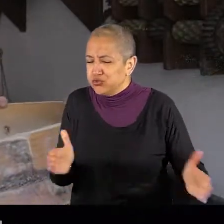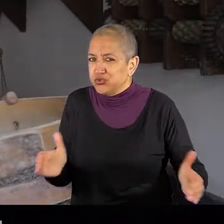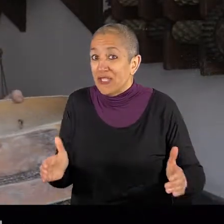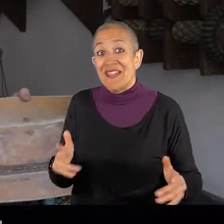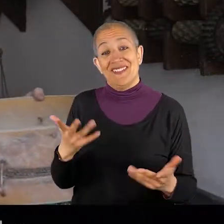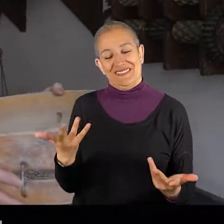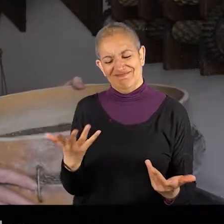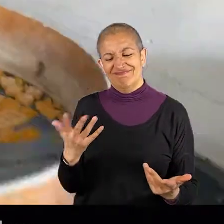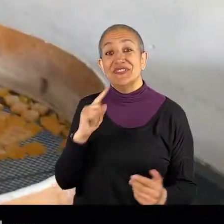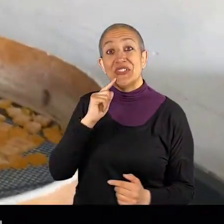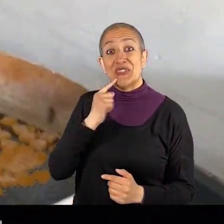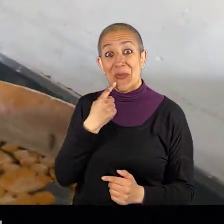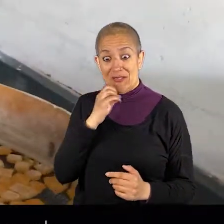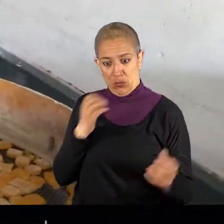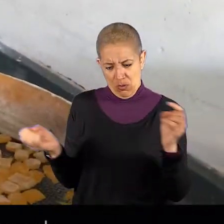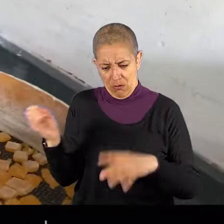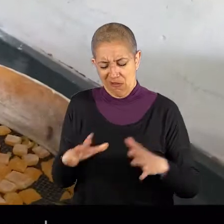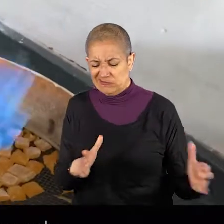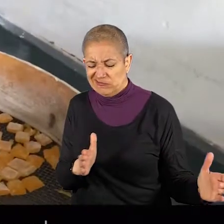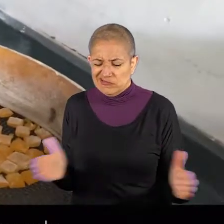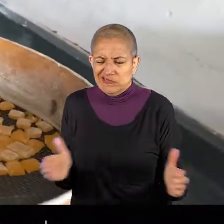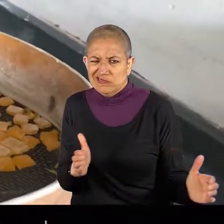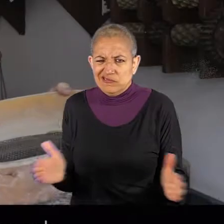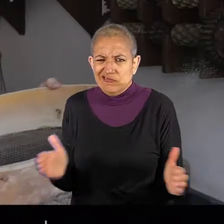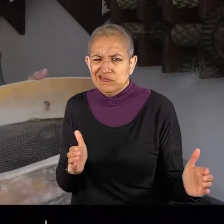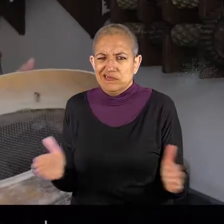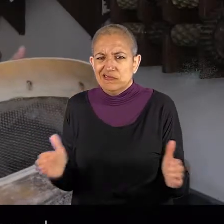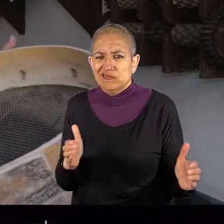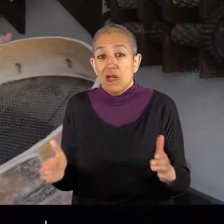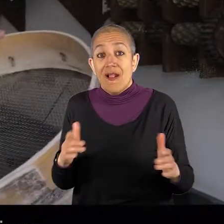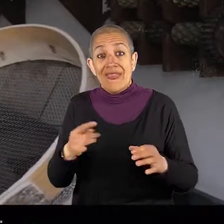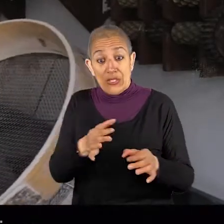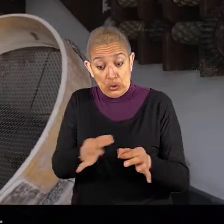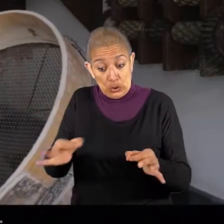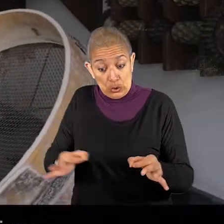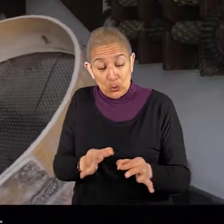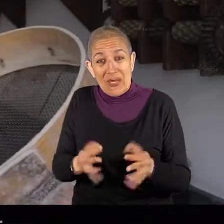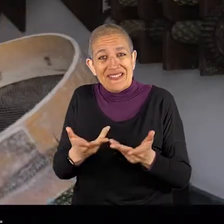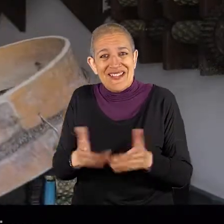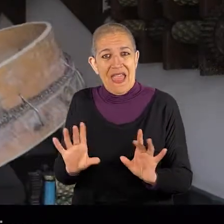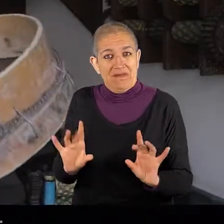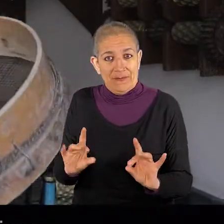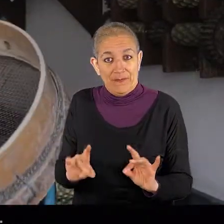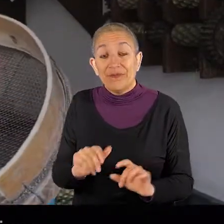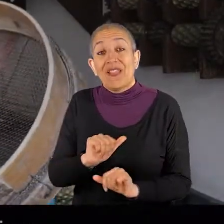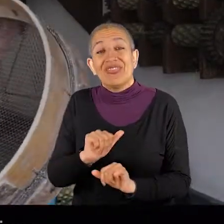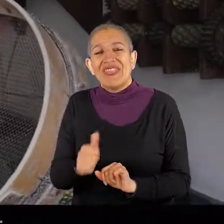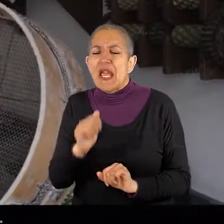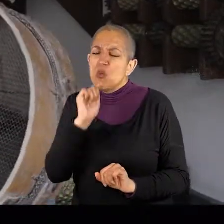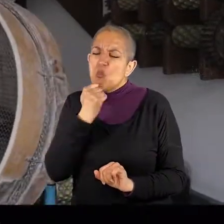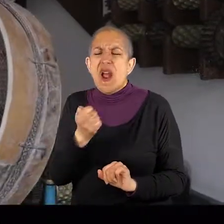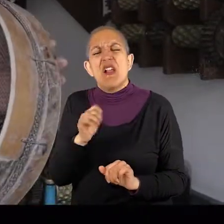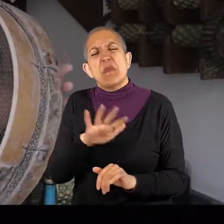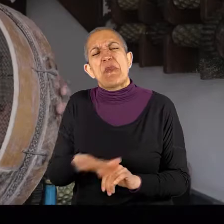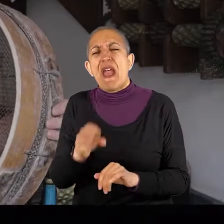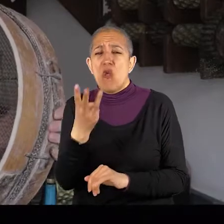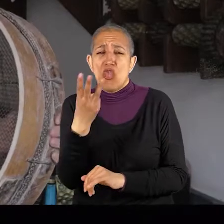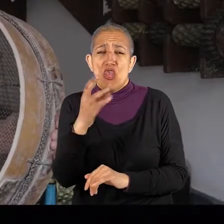would go into here, shake off the excess so that you only have the sweet shape in there, and then for